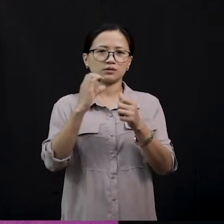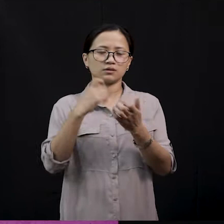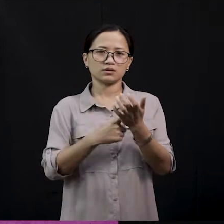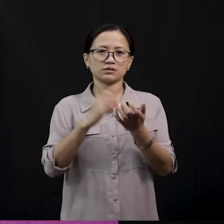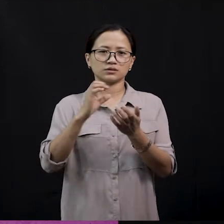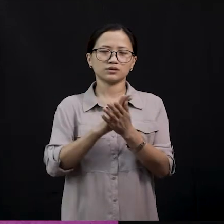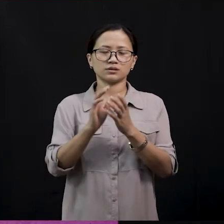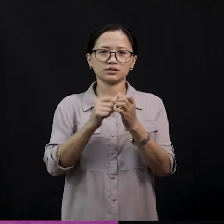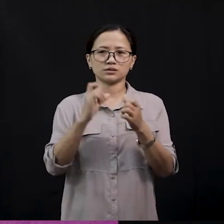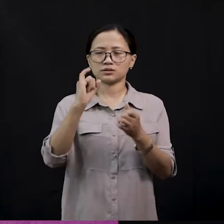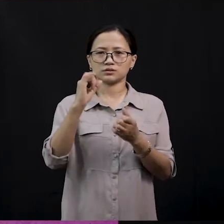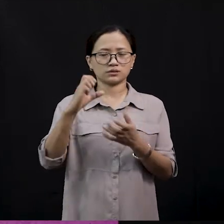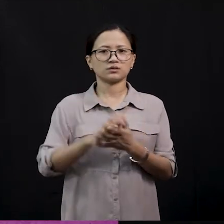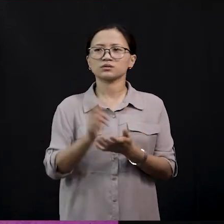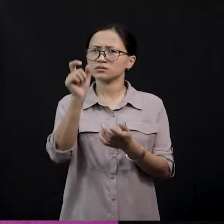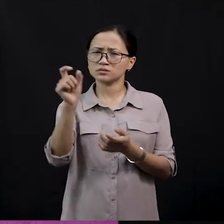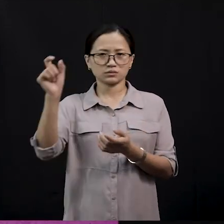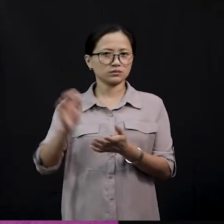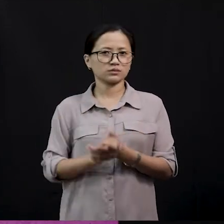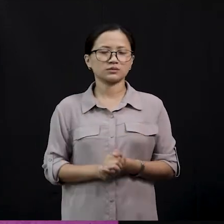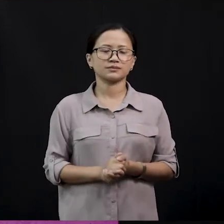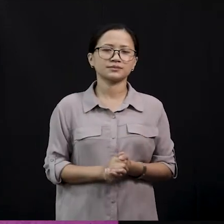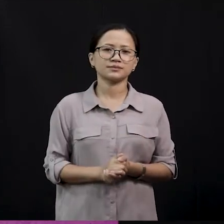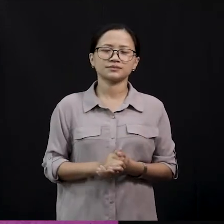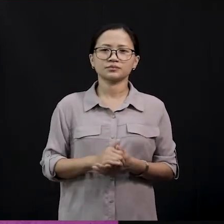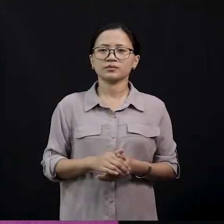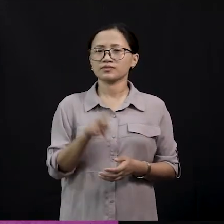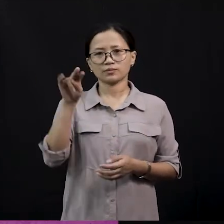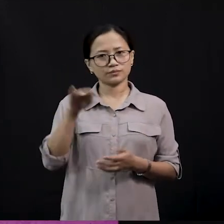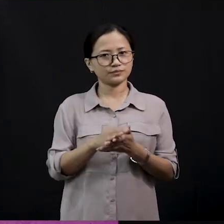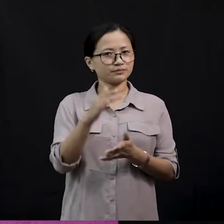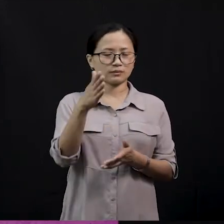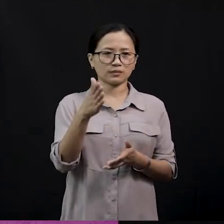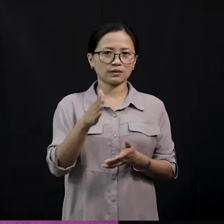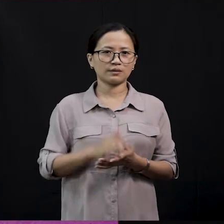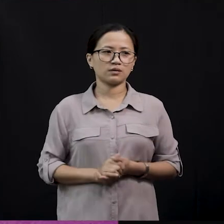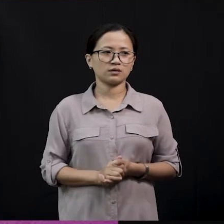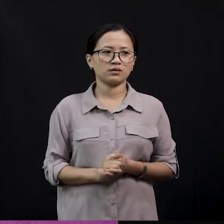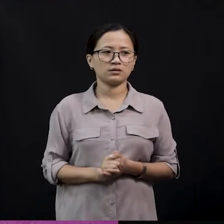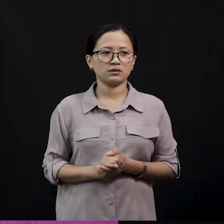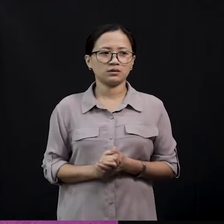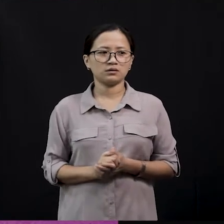is outdated. But the poem here, it means nothing.